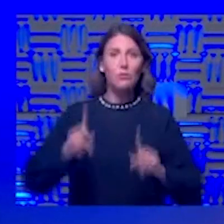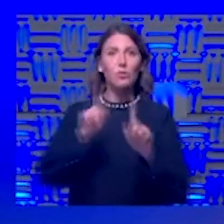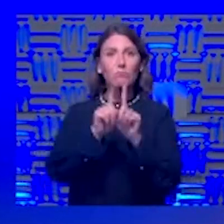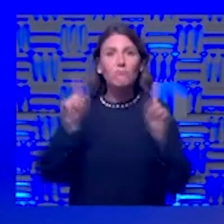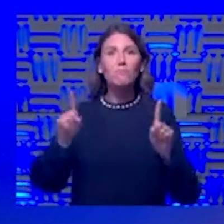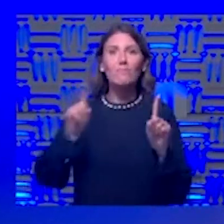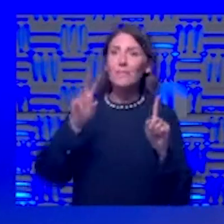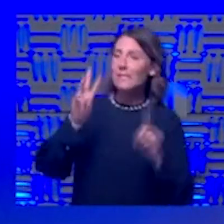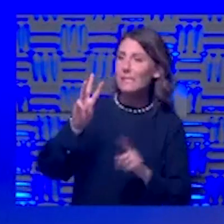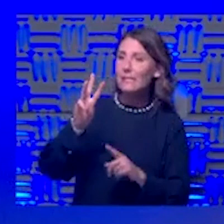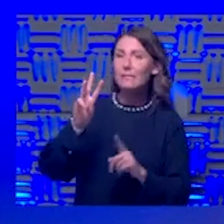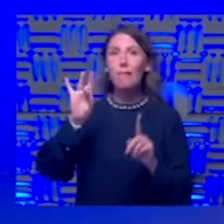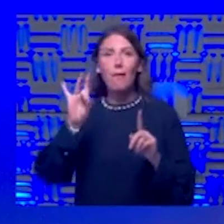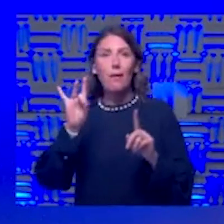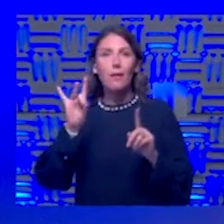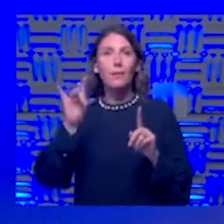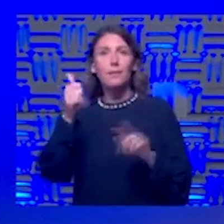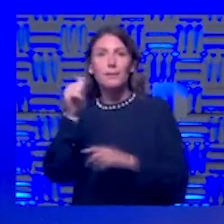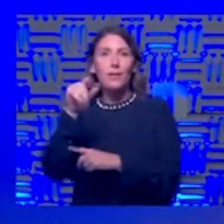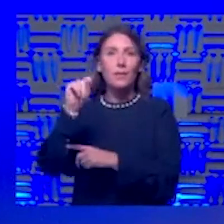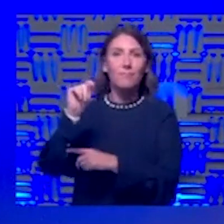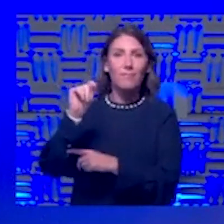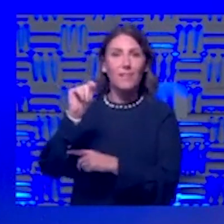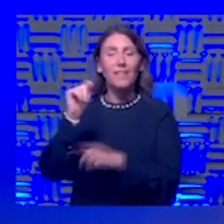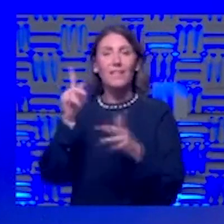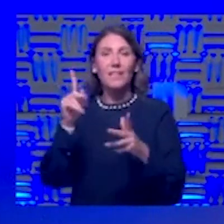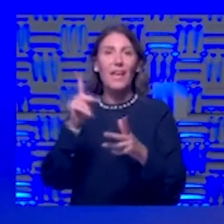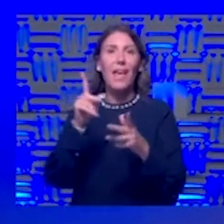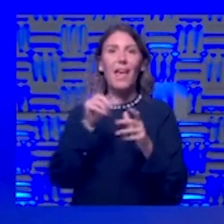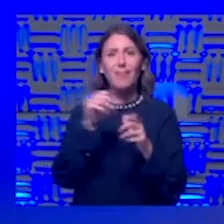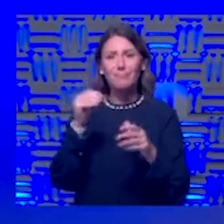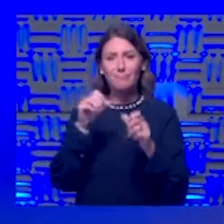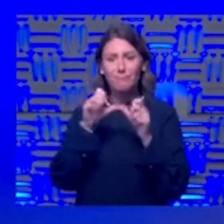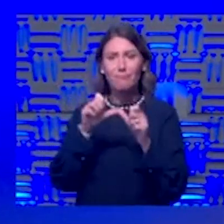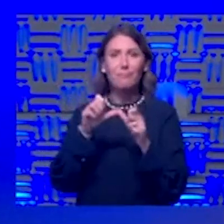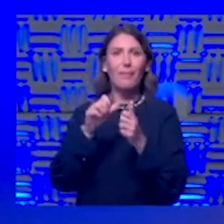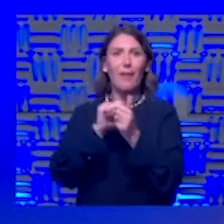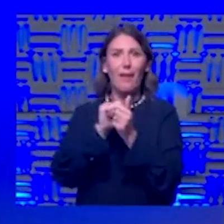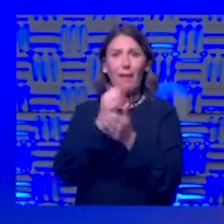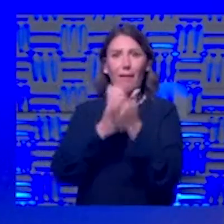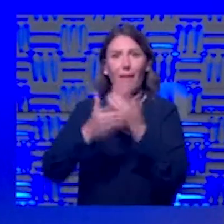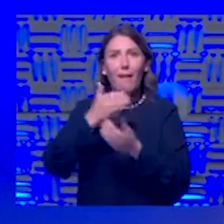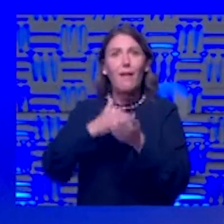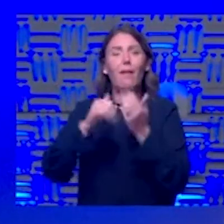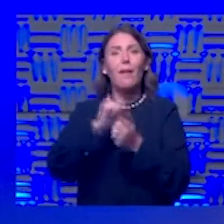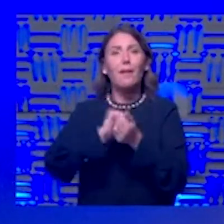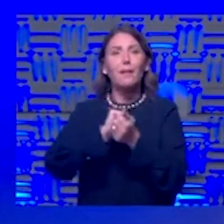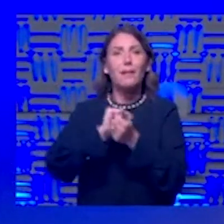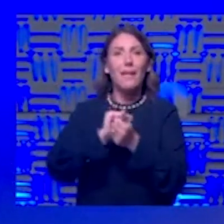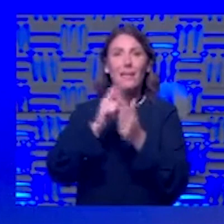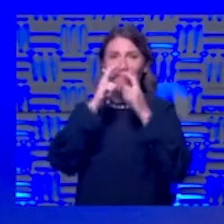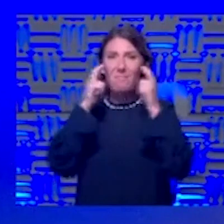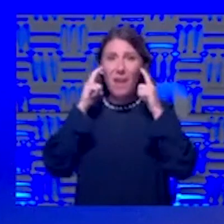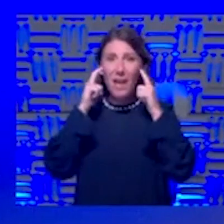feet or more, continuing to maintain hand hygiene, and especially masks, especially if you're not able to be outside. So if you can do all those